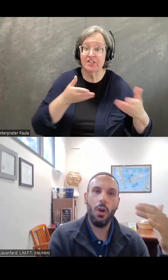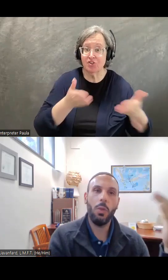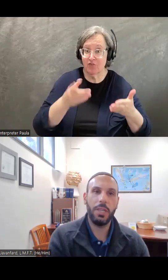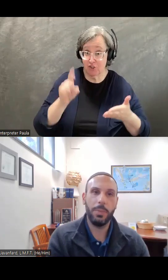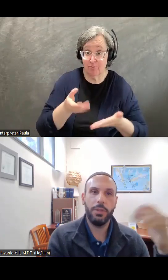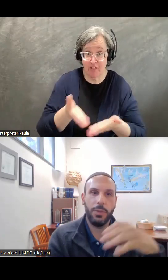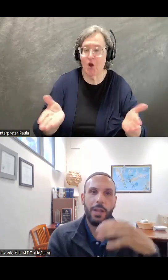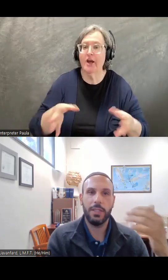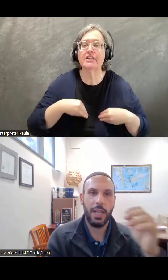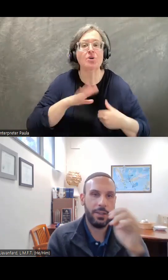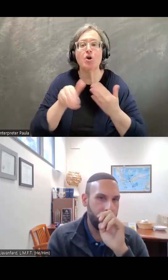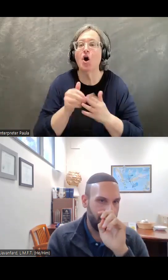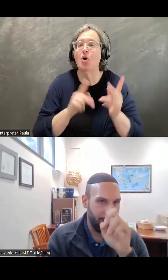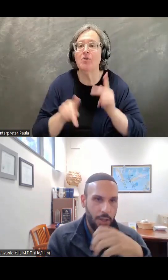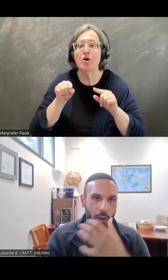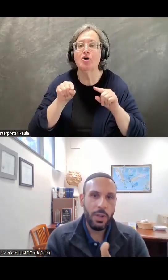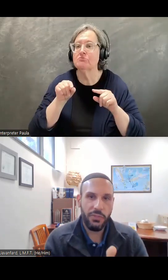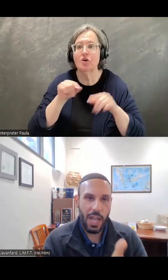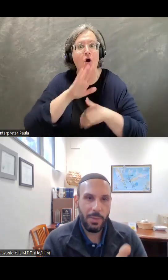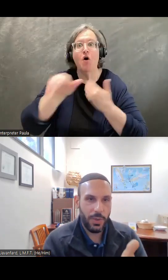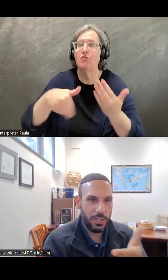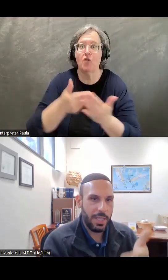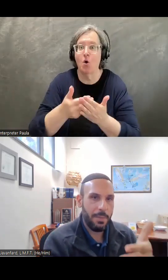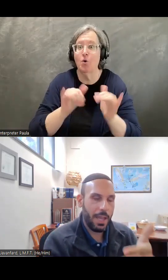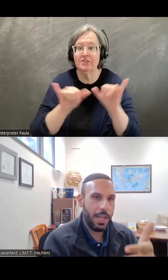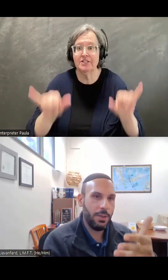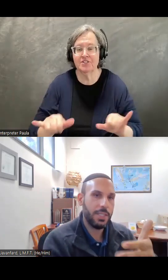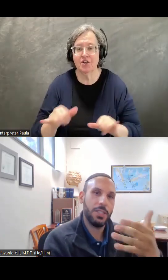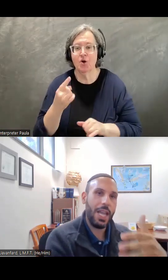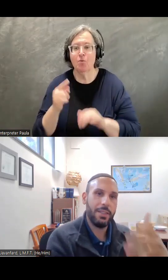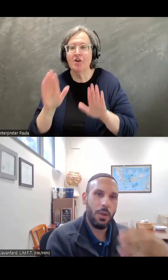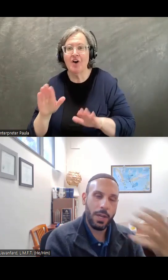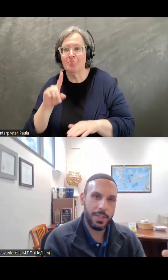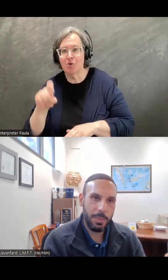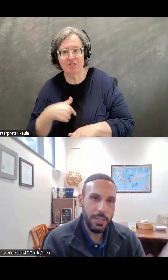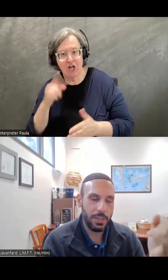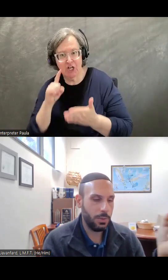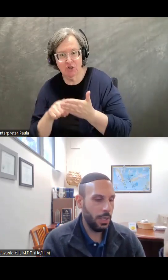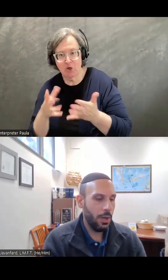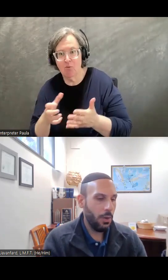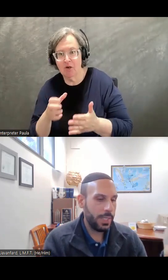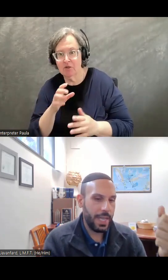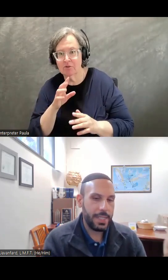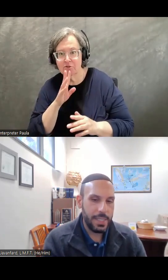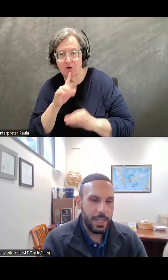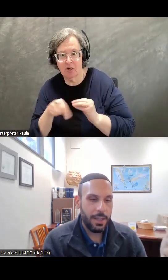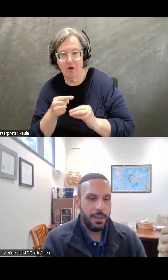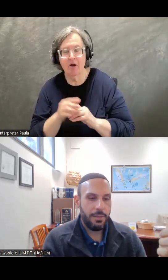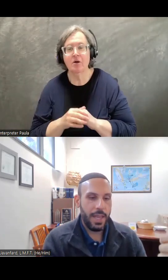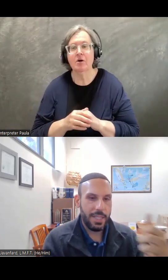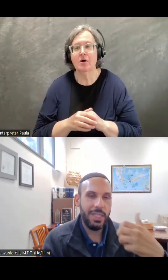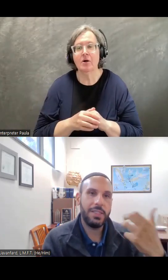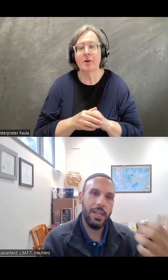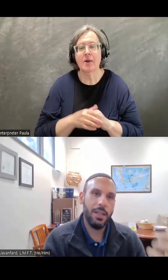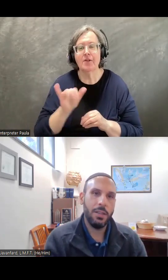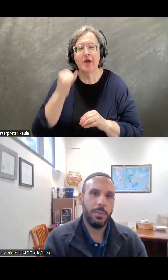of all people throughout the entire system. One of the phenomenal questions I noticed in the chat that I wanted to speak to was the idea